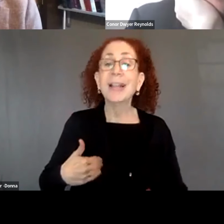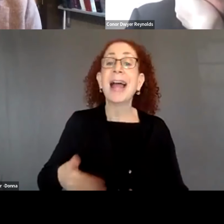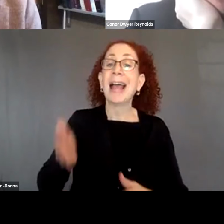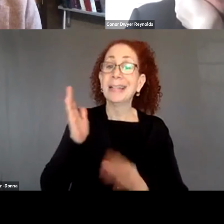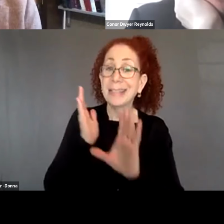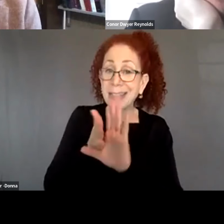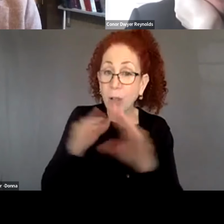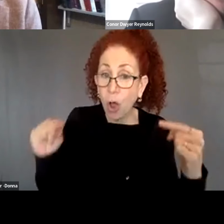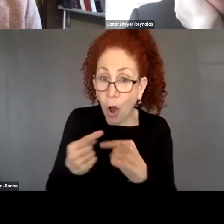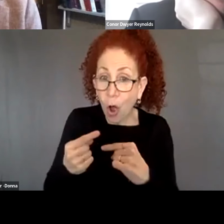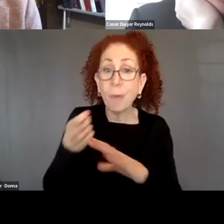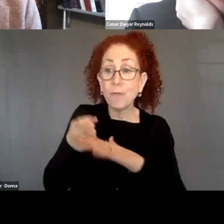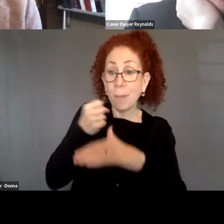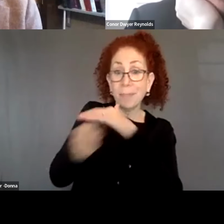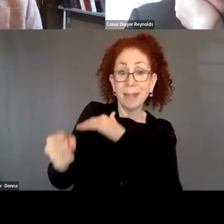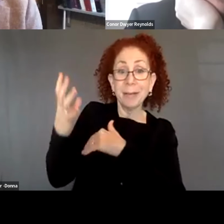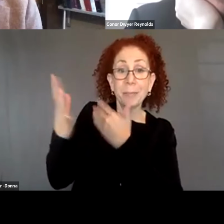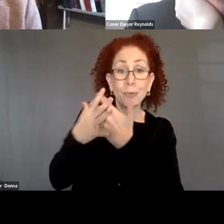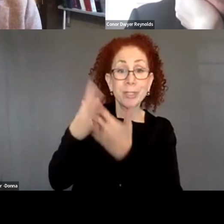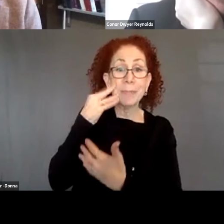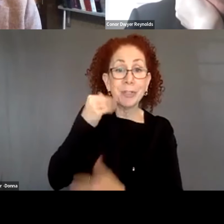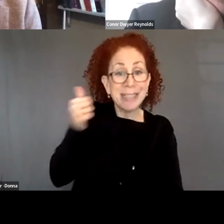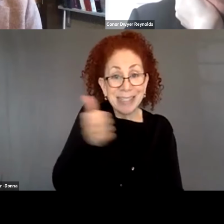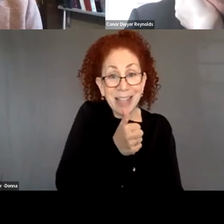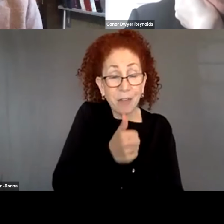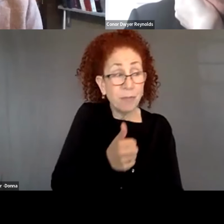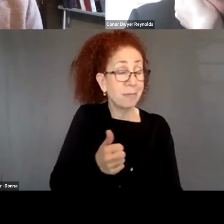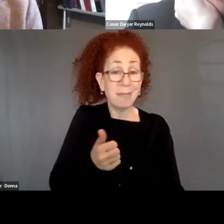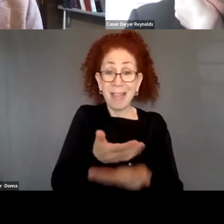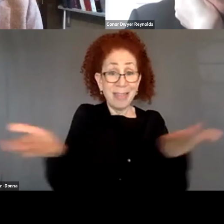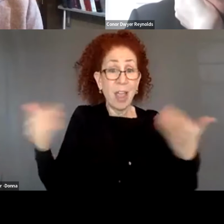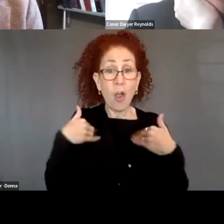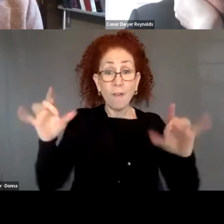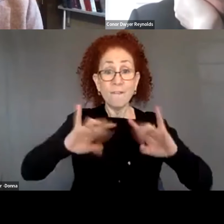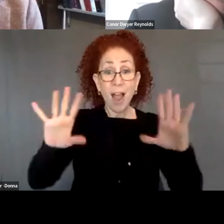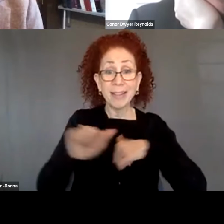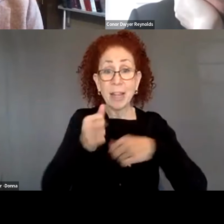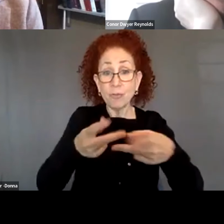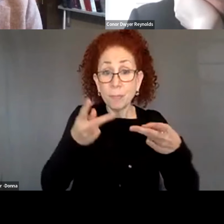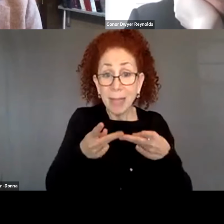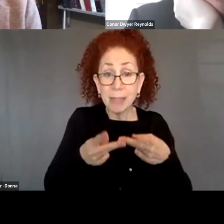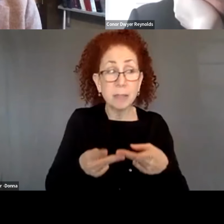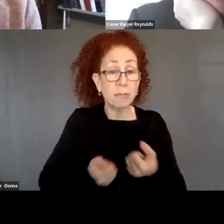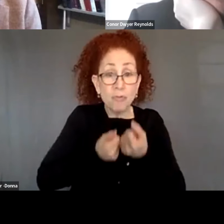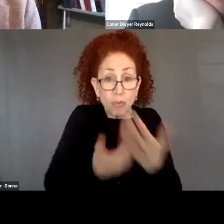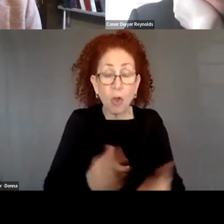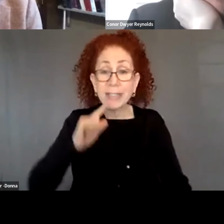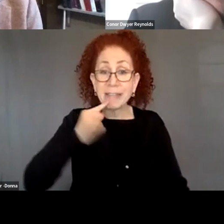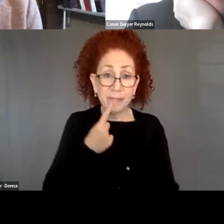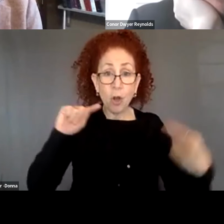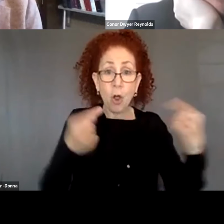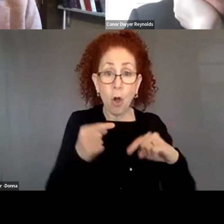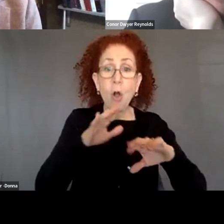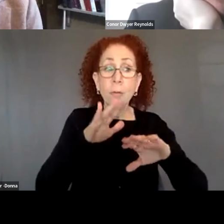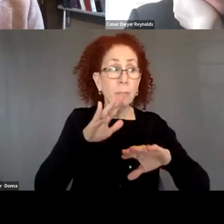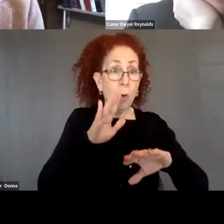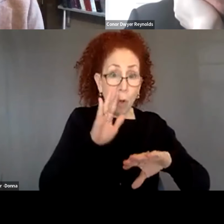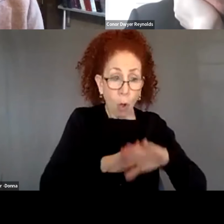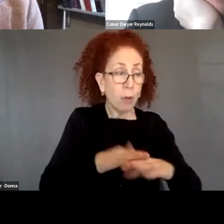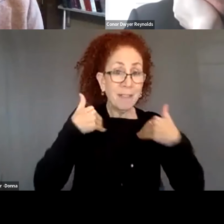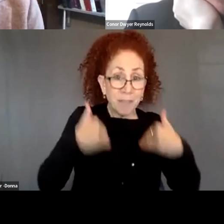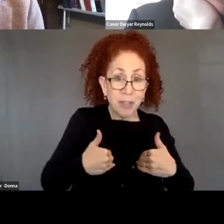from imprisonment itself. So prisons and jails are violent and dangerous places and produce severe harms to physical,